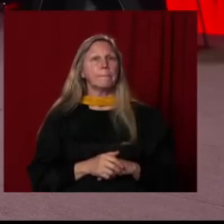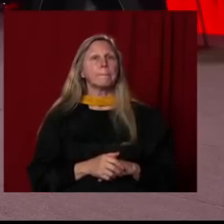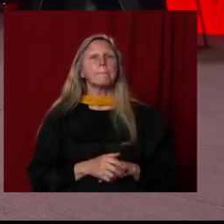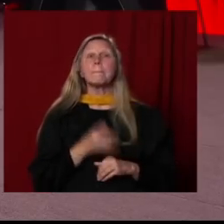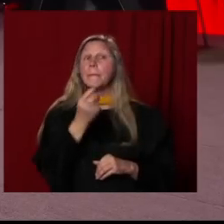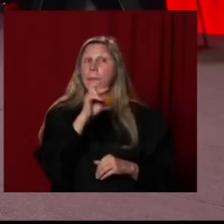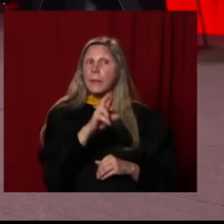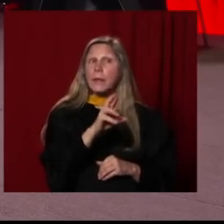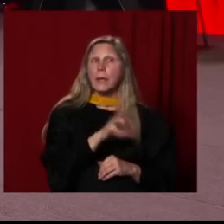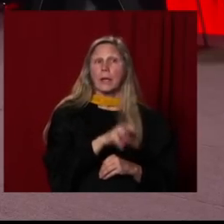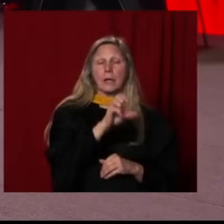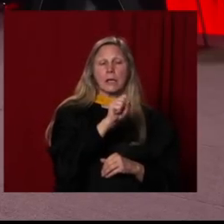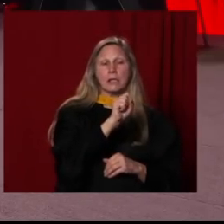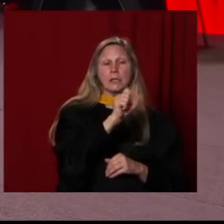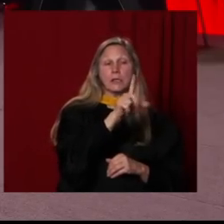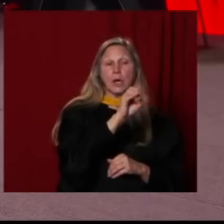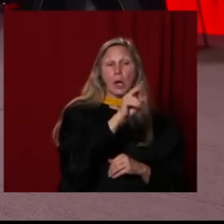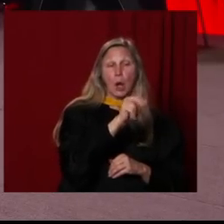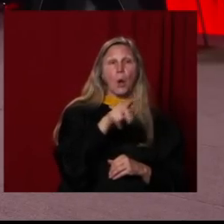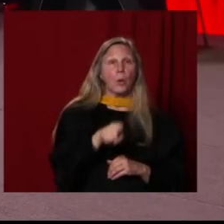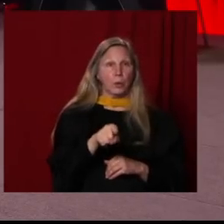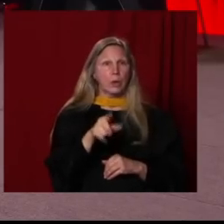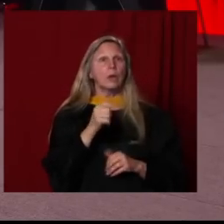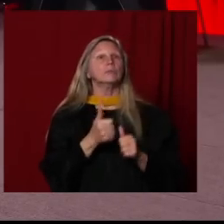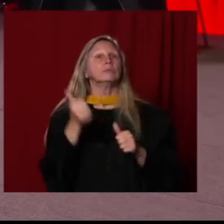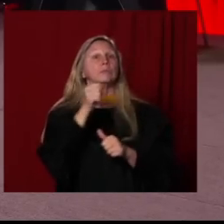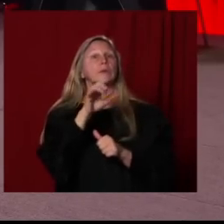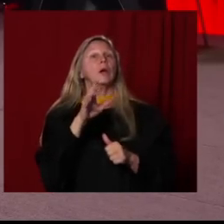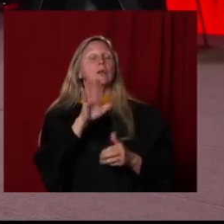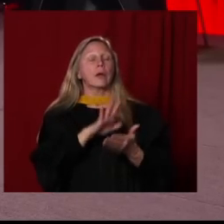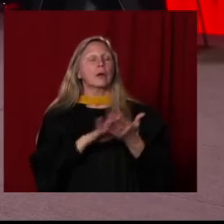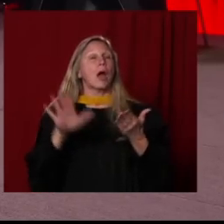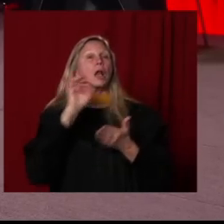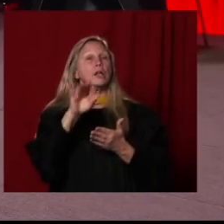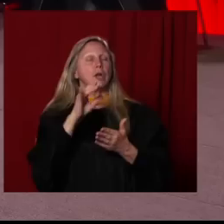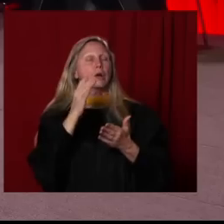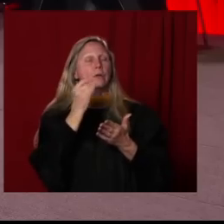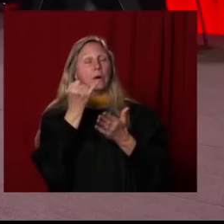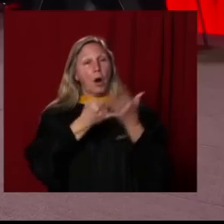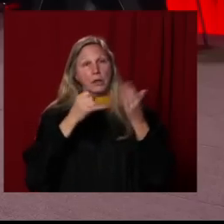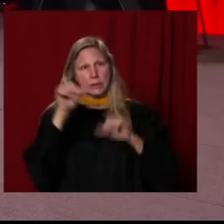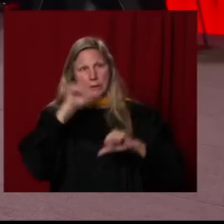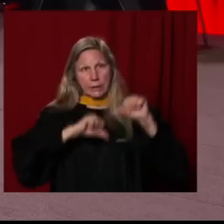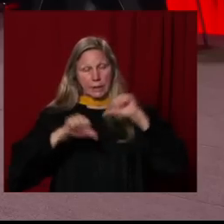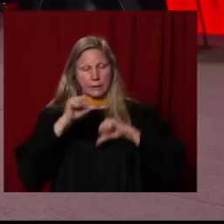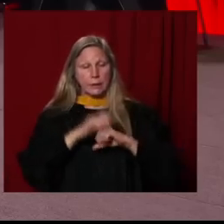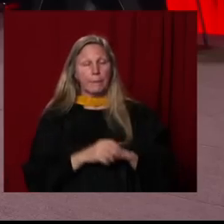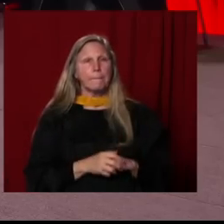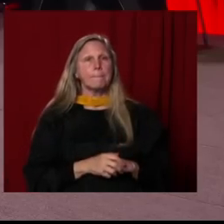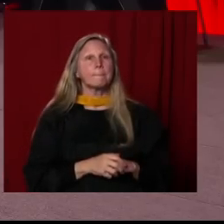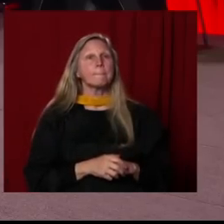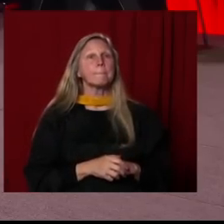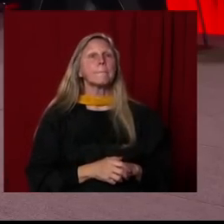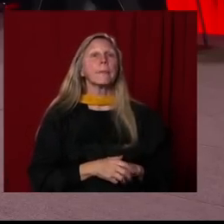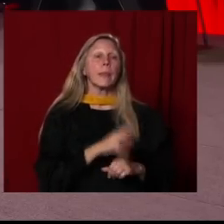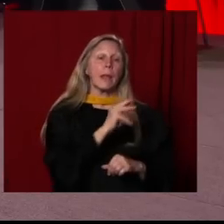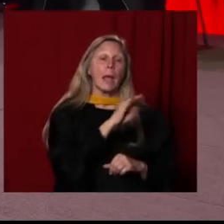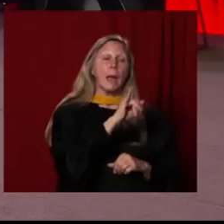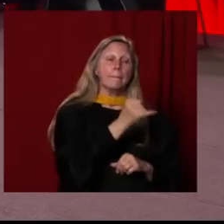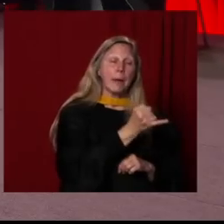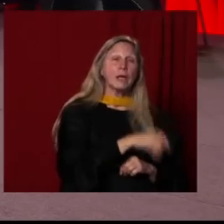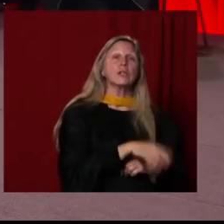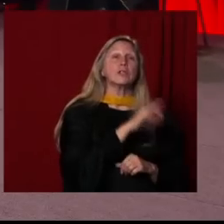Dr. Kathy Sloan, Dean, Fulbright College of Arts and Sciences. Major Earl